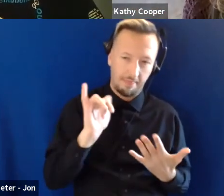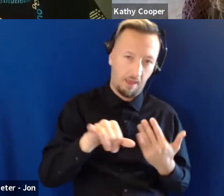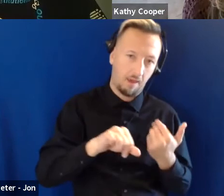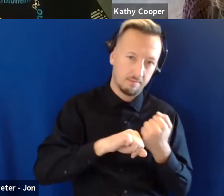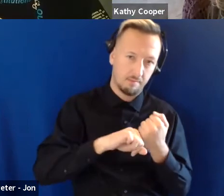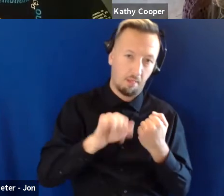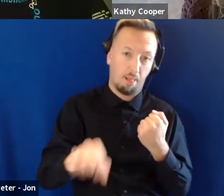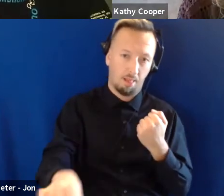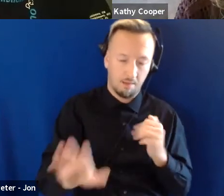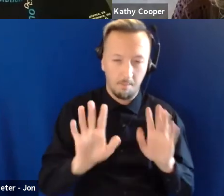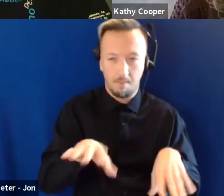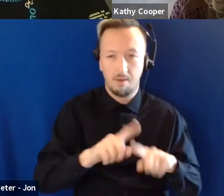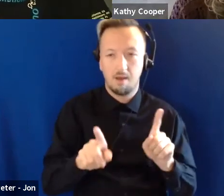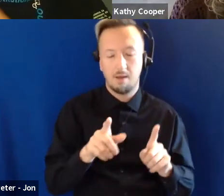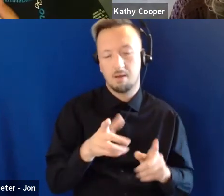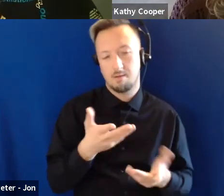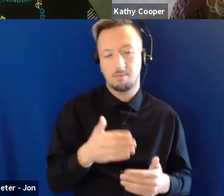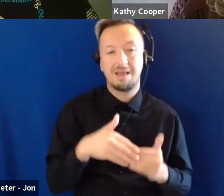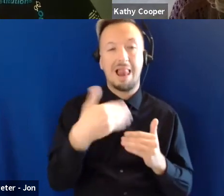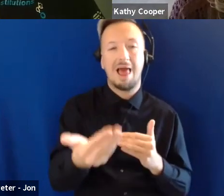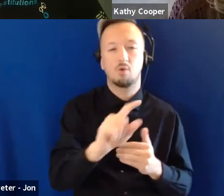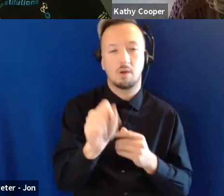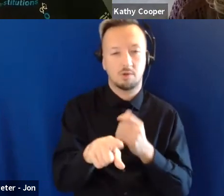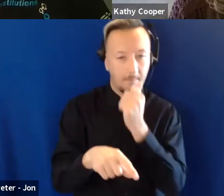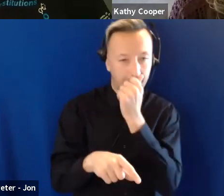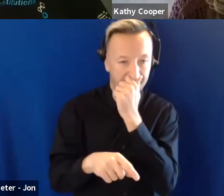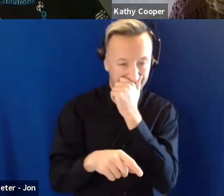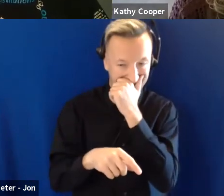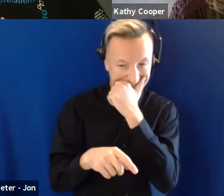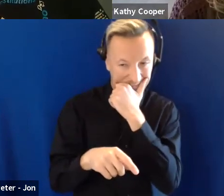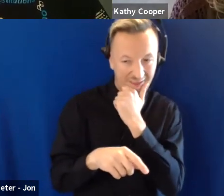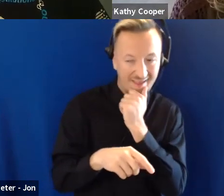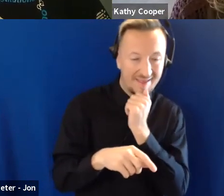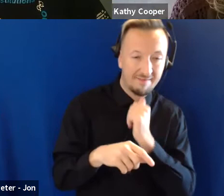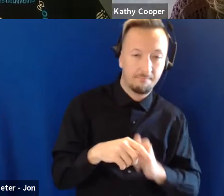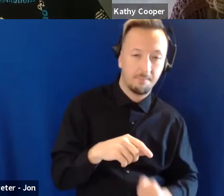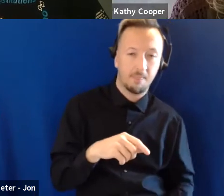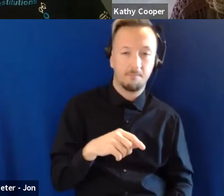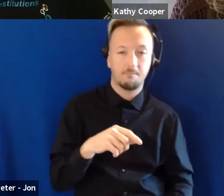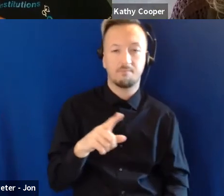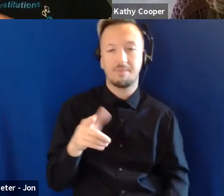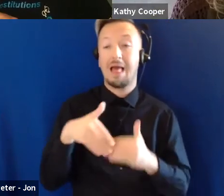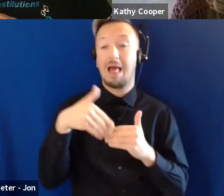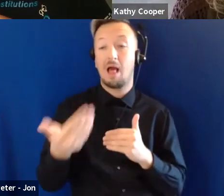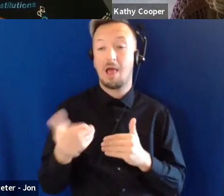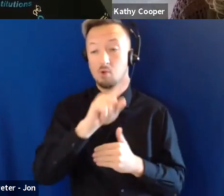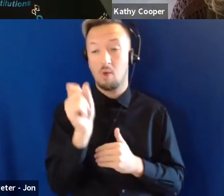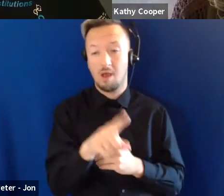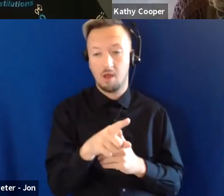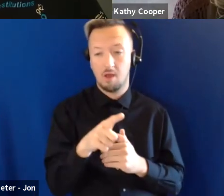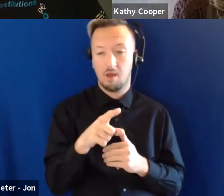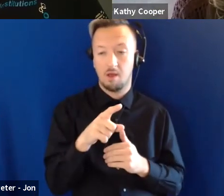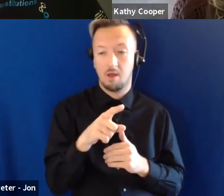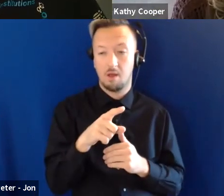guess we'll go to the next question. No, I mean, I think, and it's the same kind of the question is, what should be the relationship between the